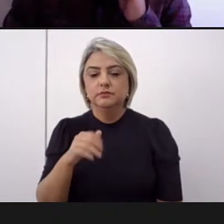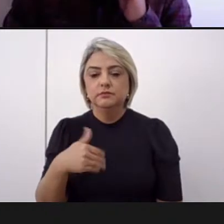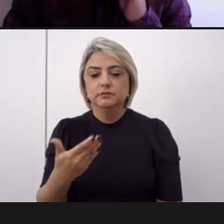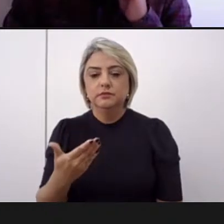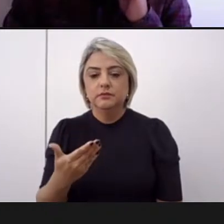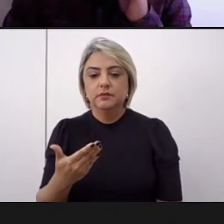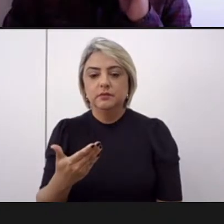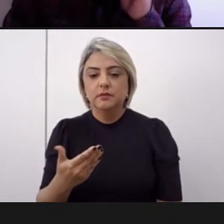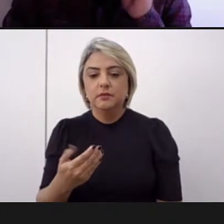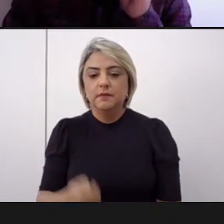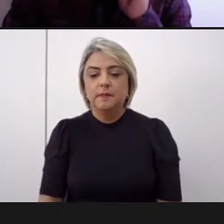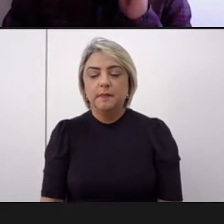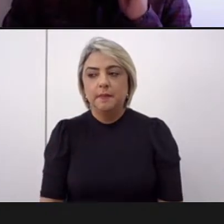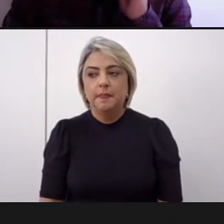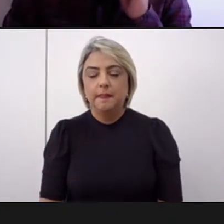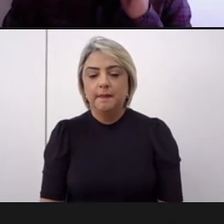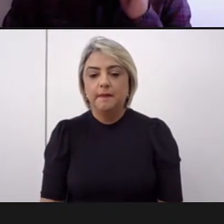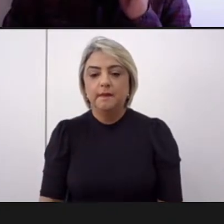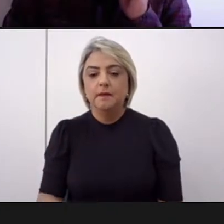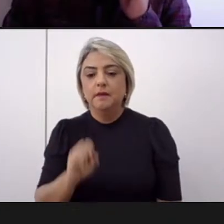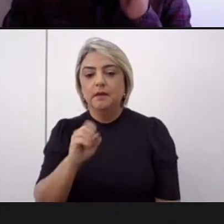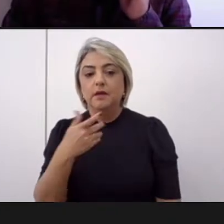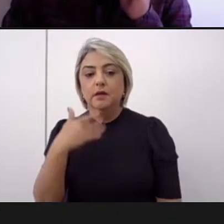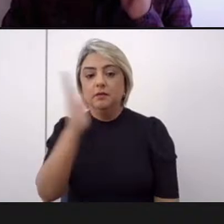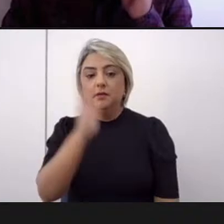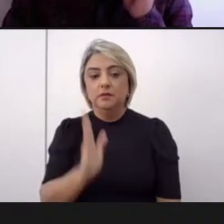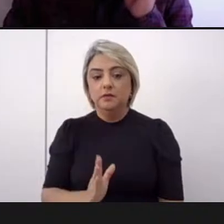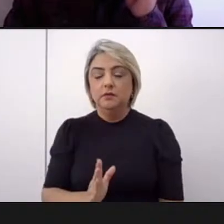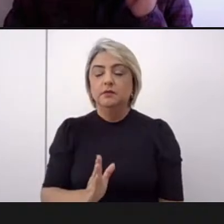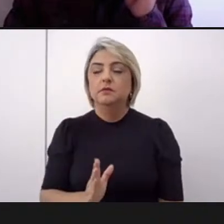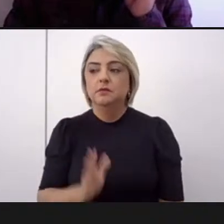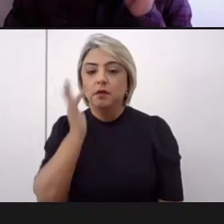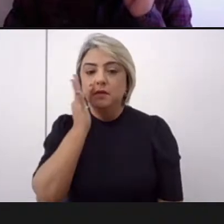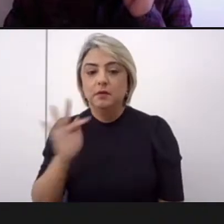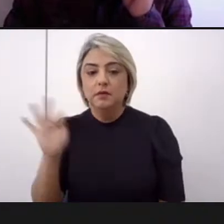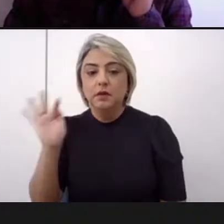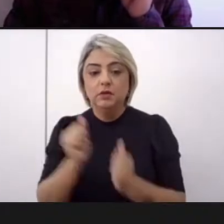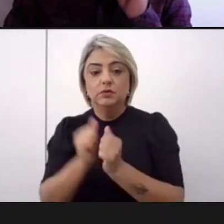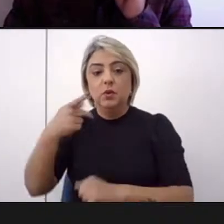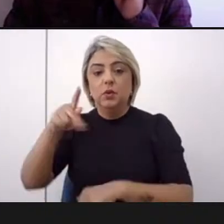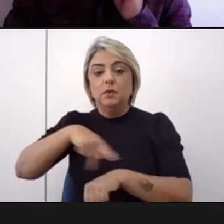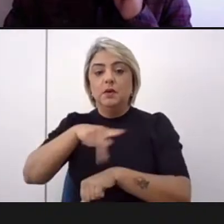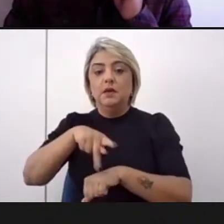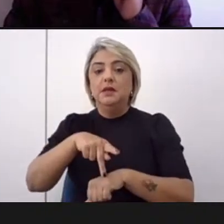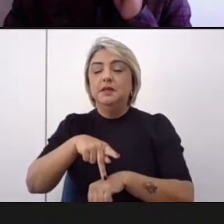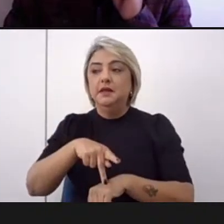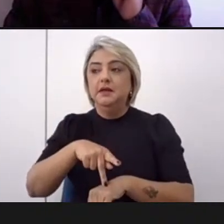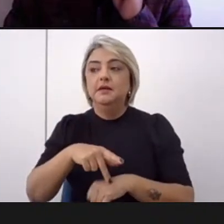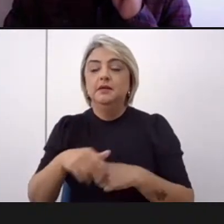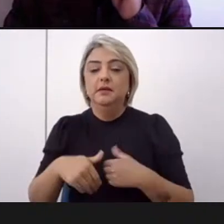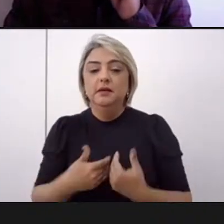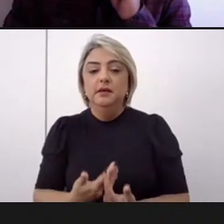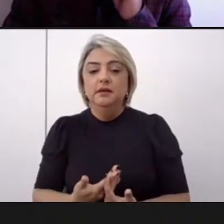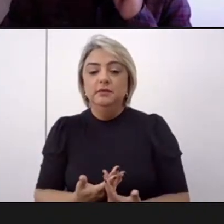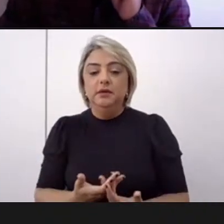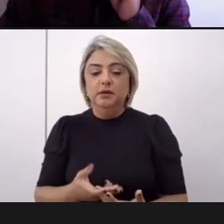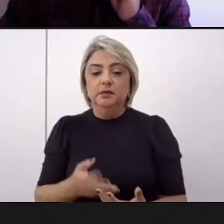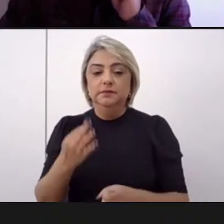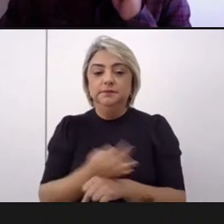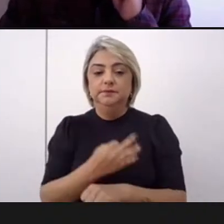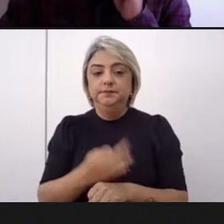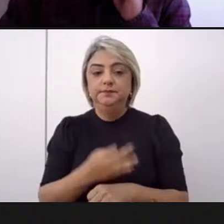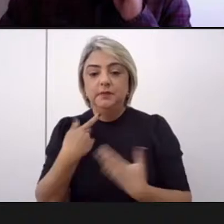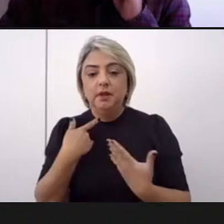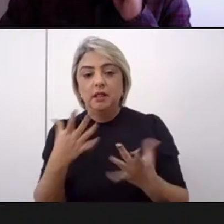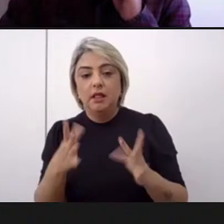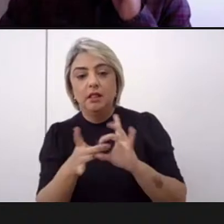and many countries tried to make some alliances to push this concept. But in the